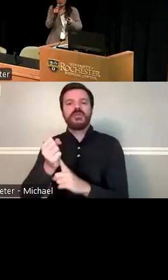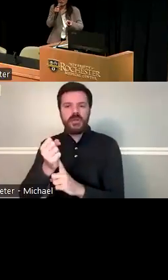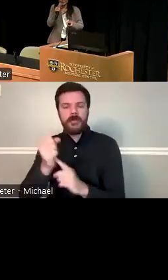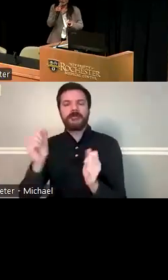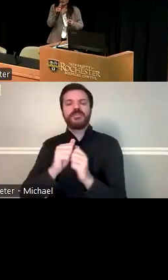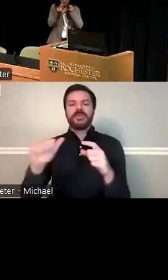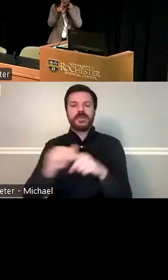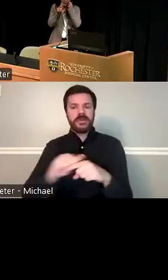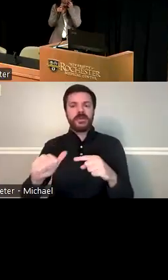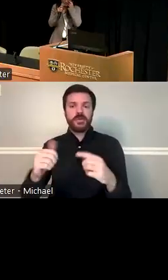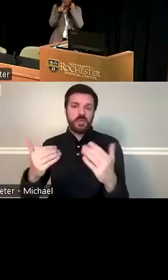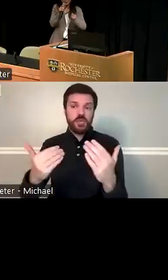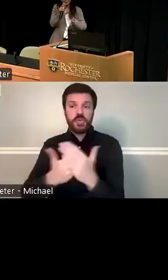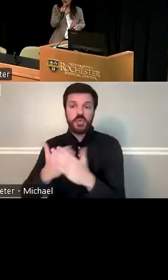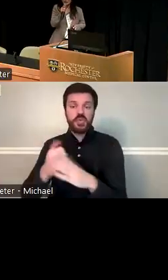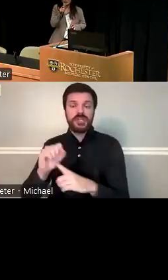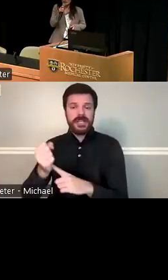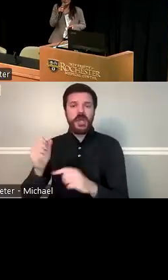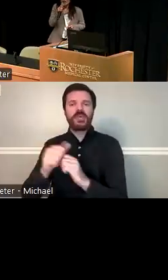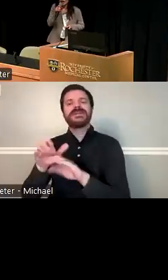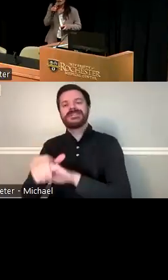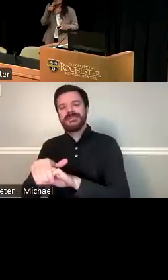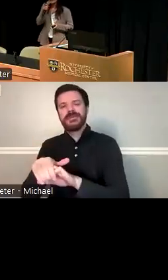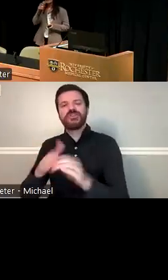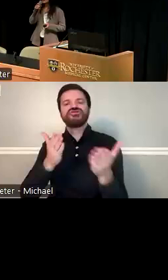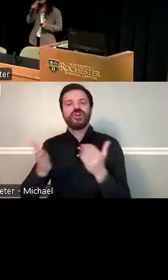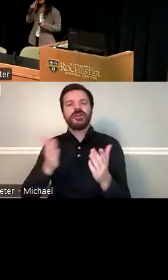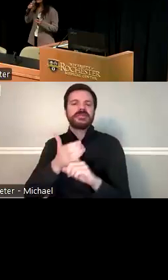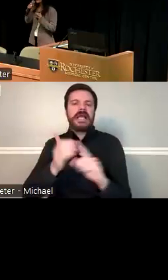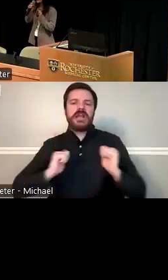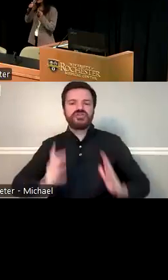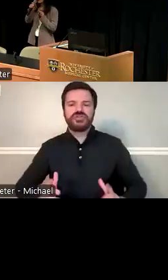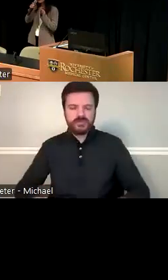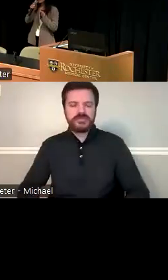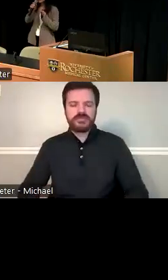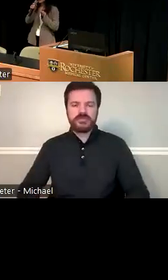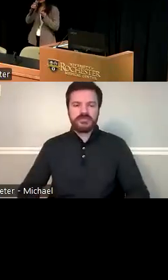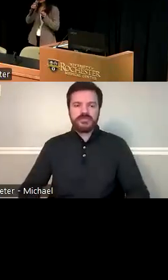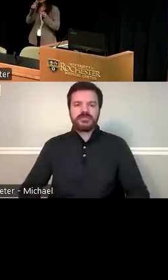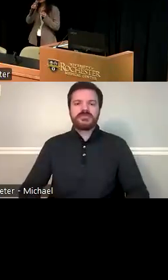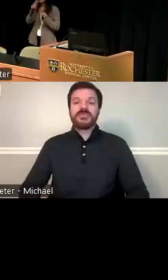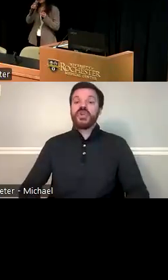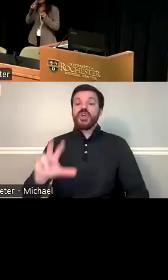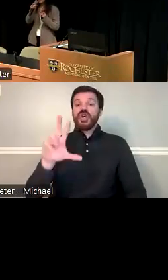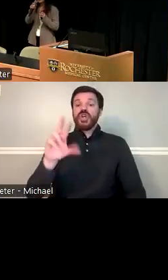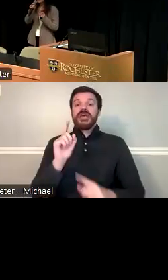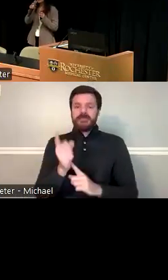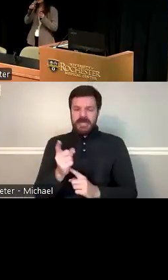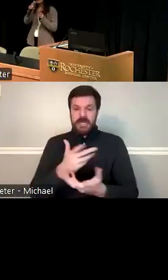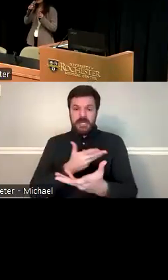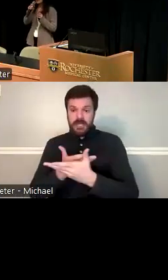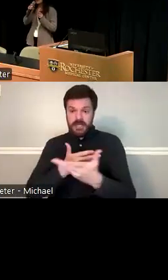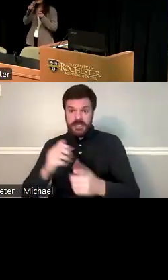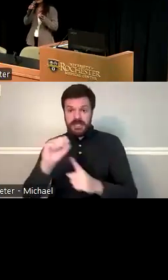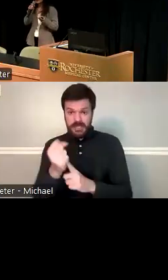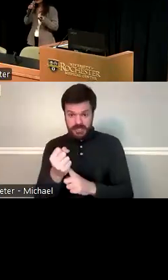practicing the new scenarios with simulated service members. And immediately after those 30-minute encounter sessions, There was